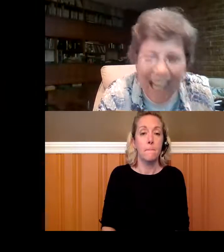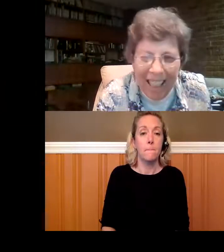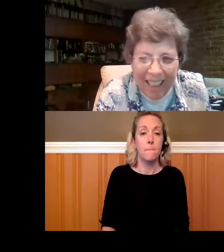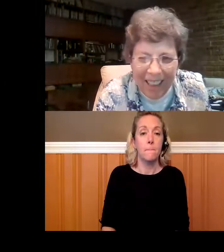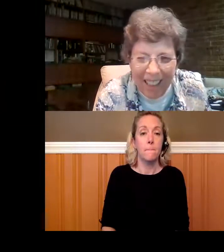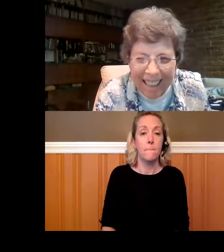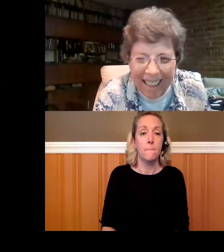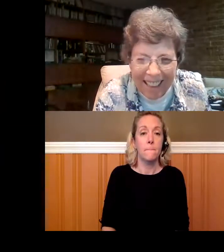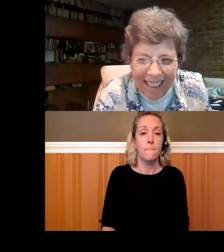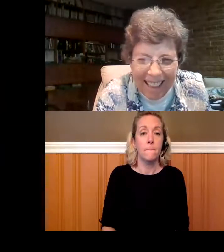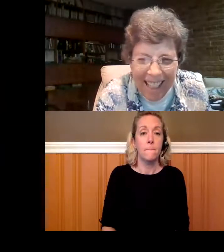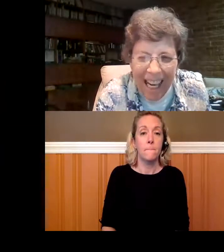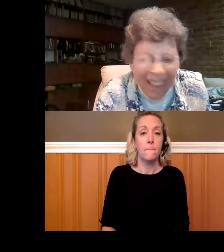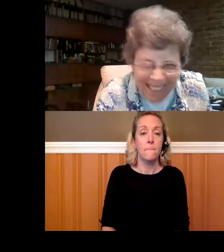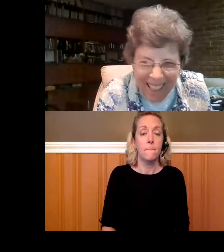darn, no.